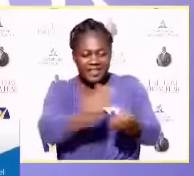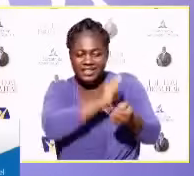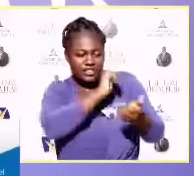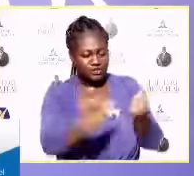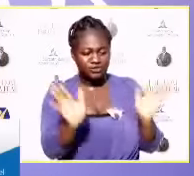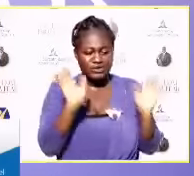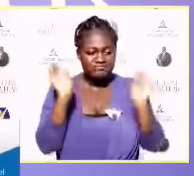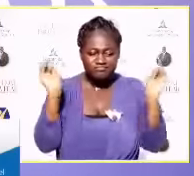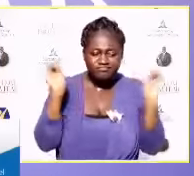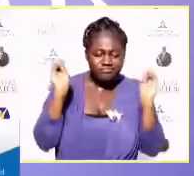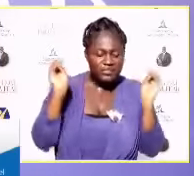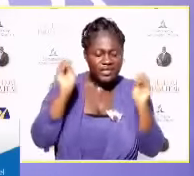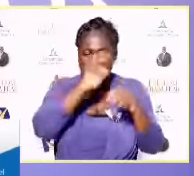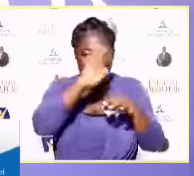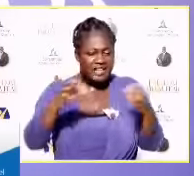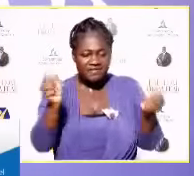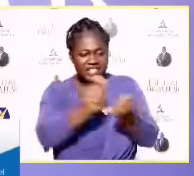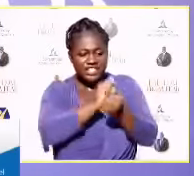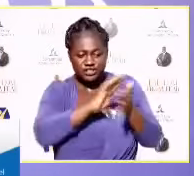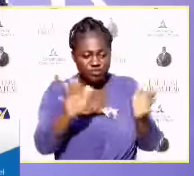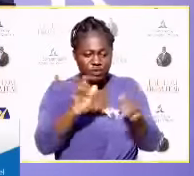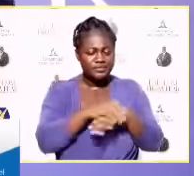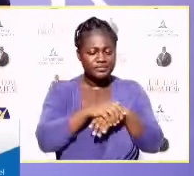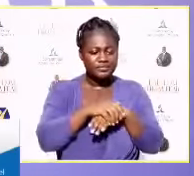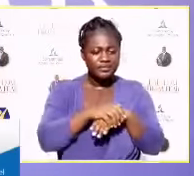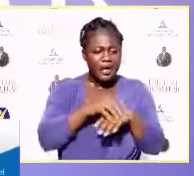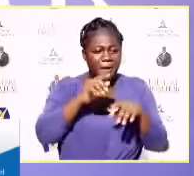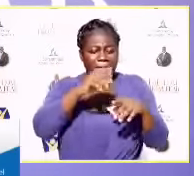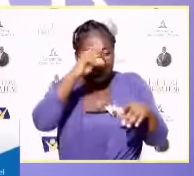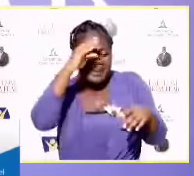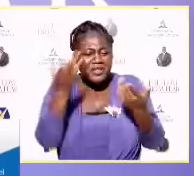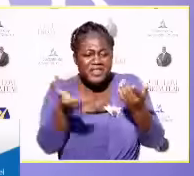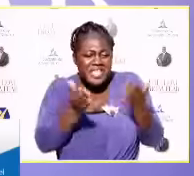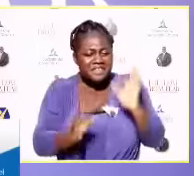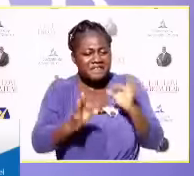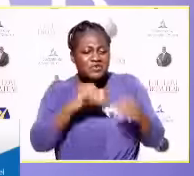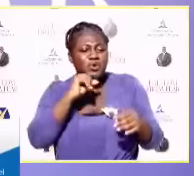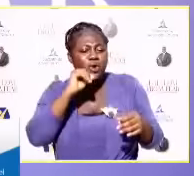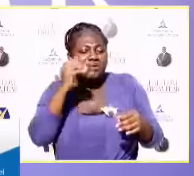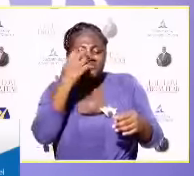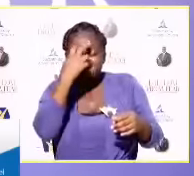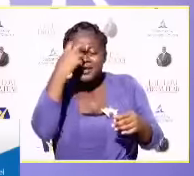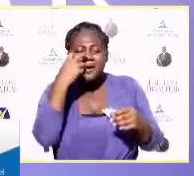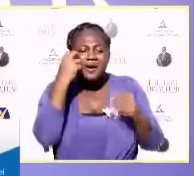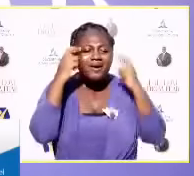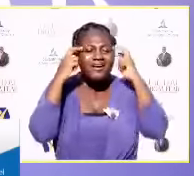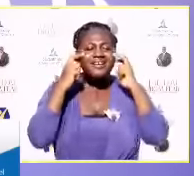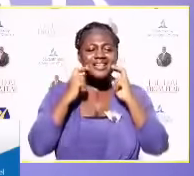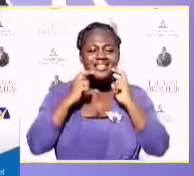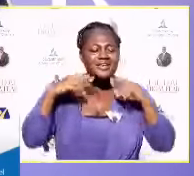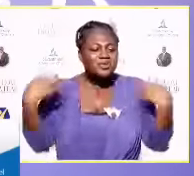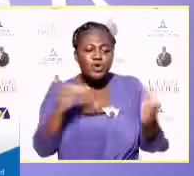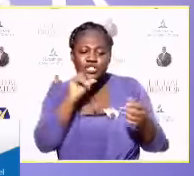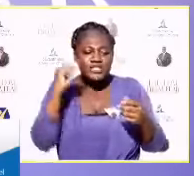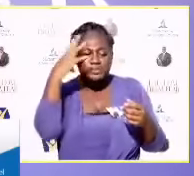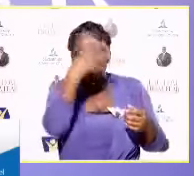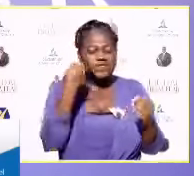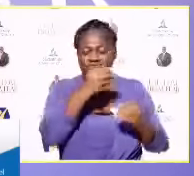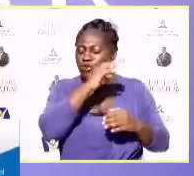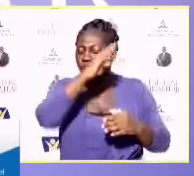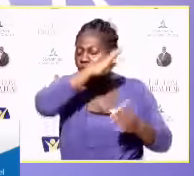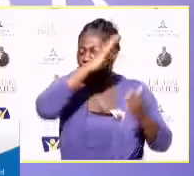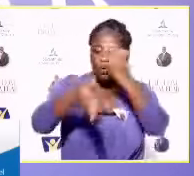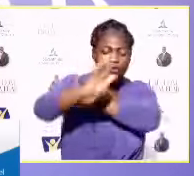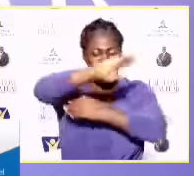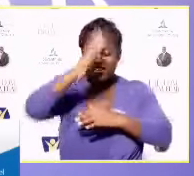short. Or you're not handsome. Or you lost your hair. He does not destroy you for that.